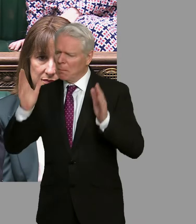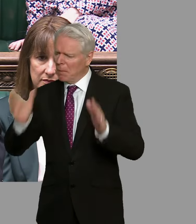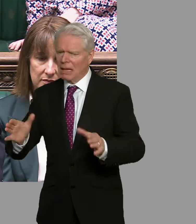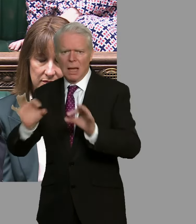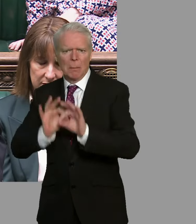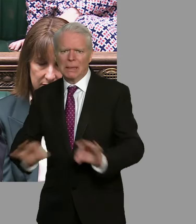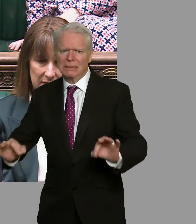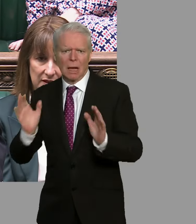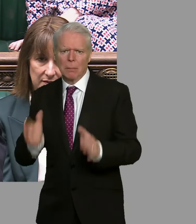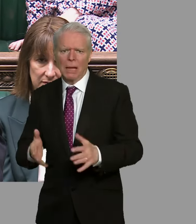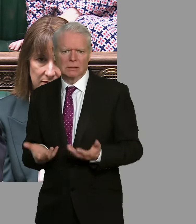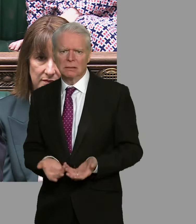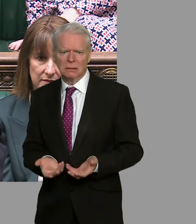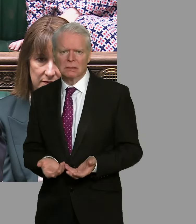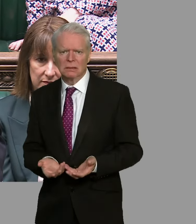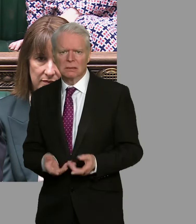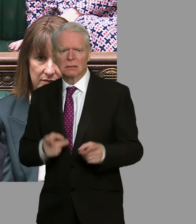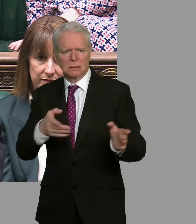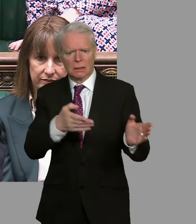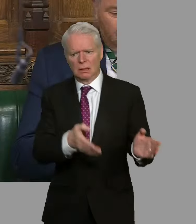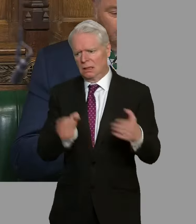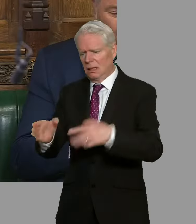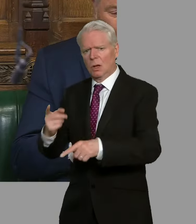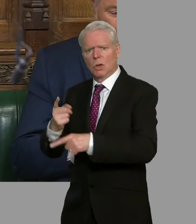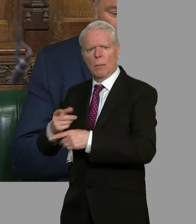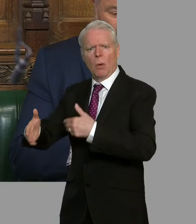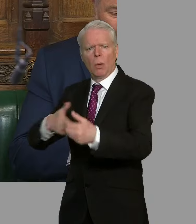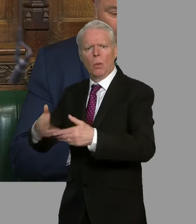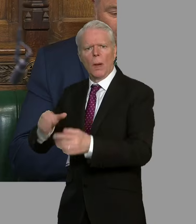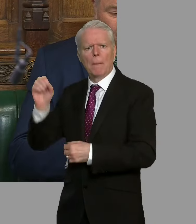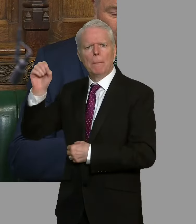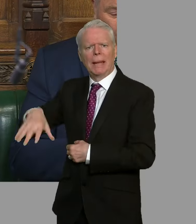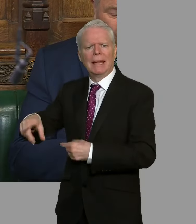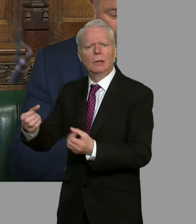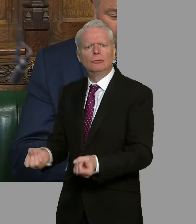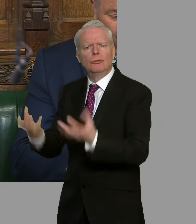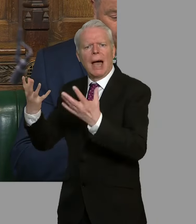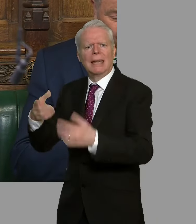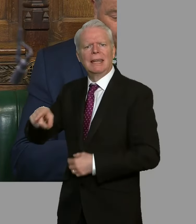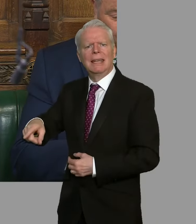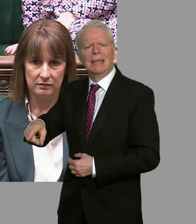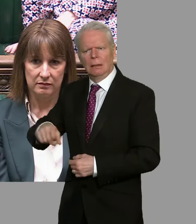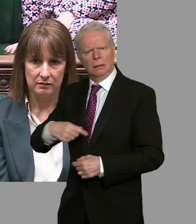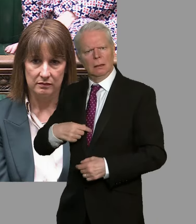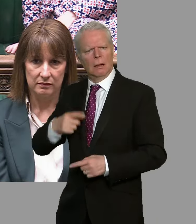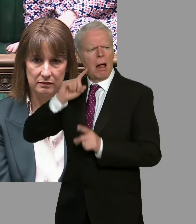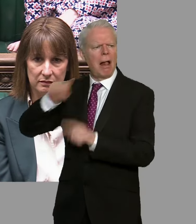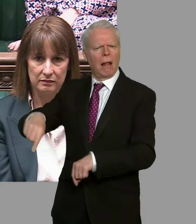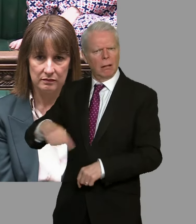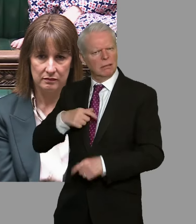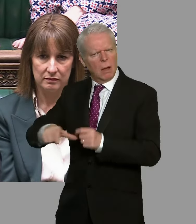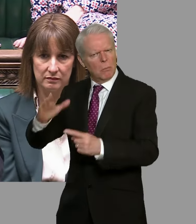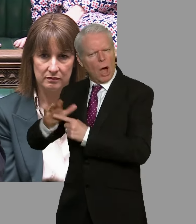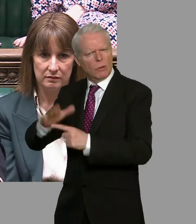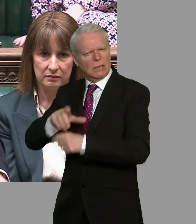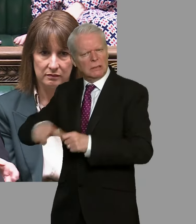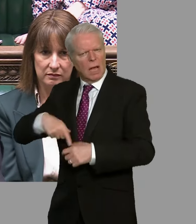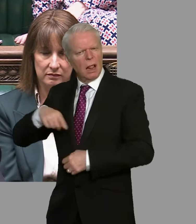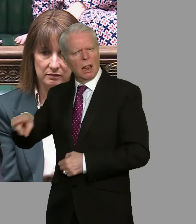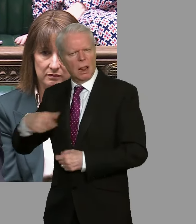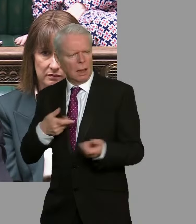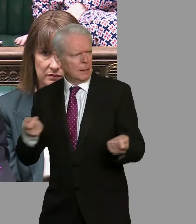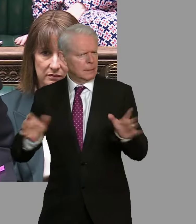supporting the Council to ramp up the cleaning operation and now collecting over 1,100 tonnes of waste every day and continue to offer our support